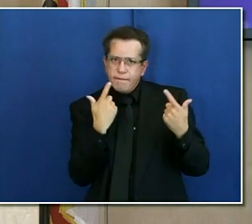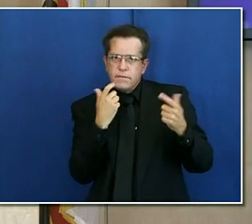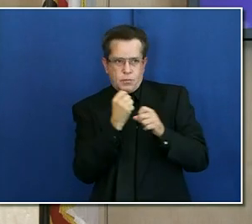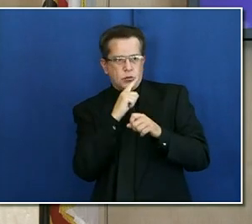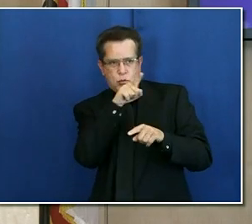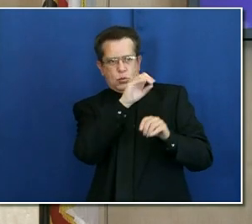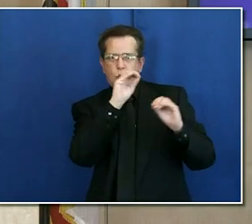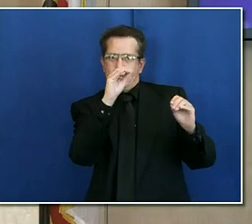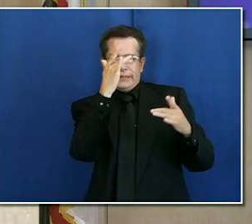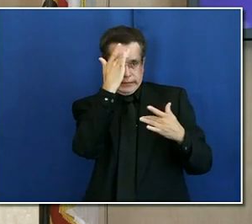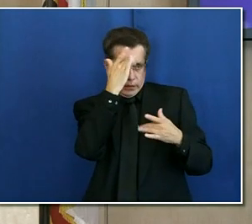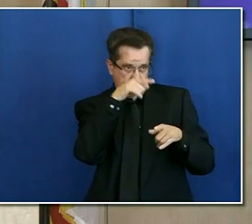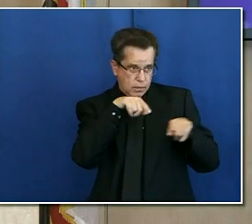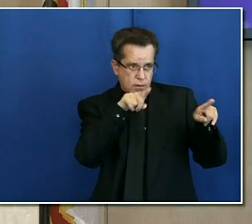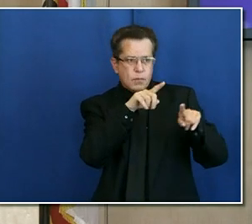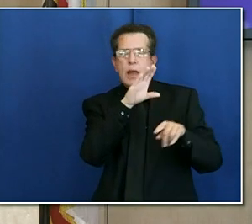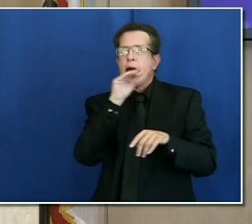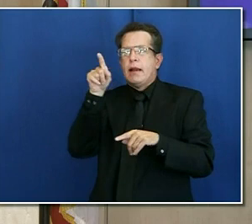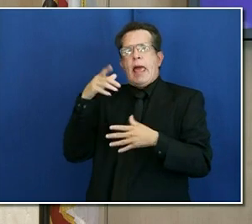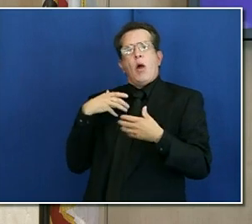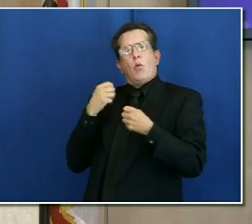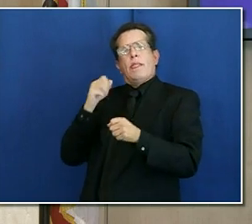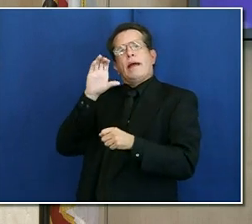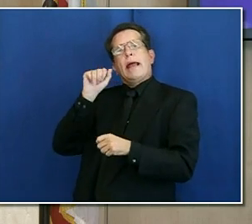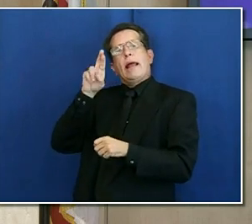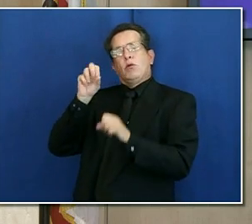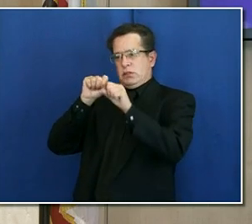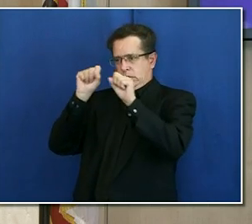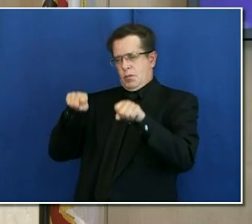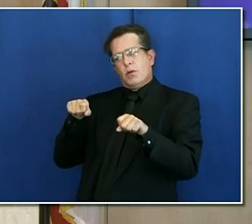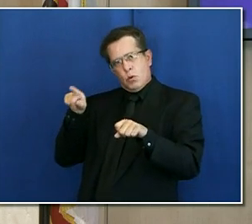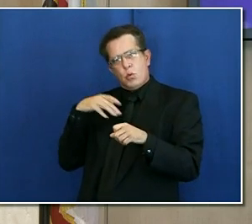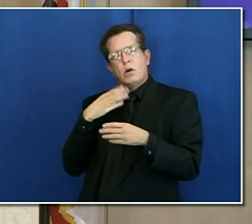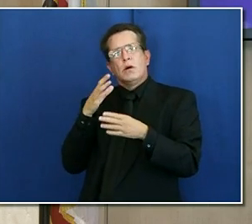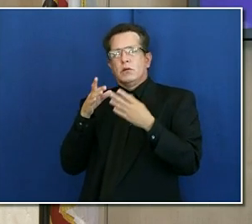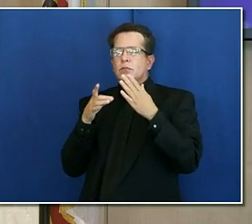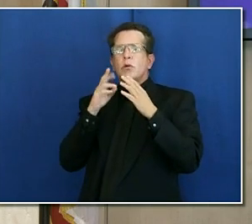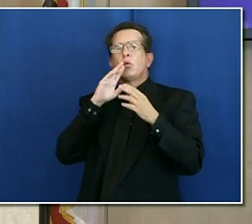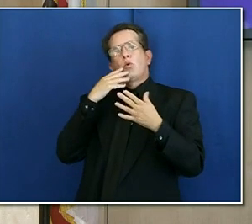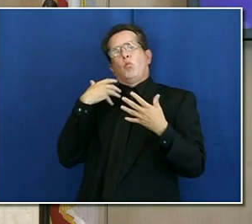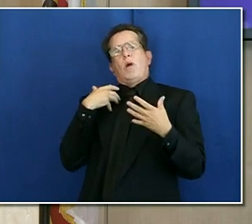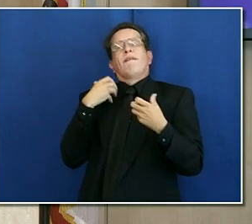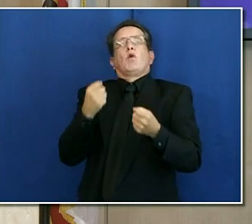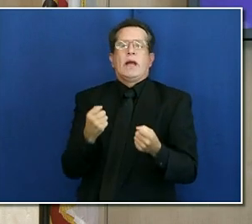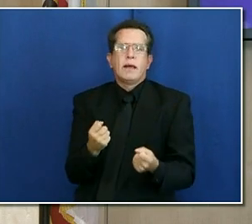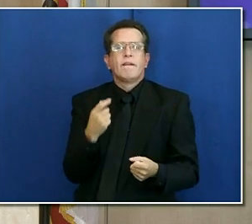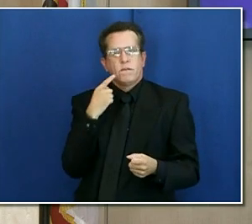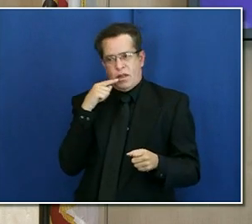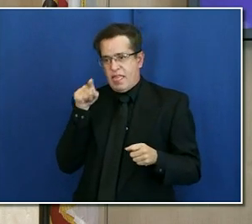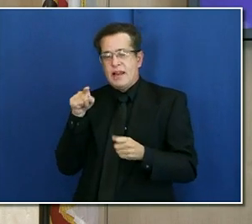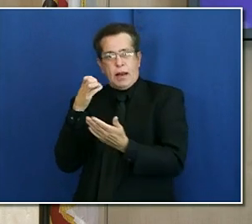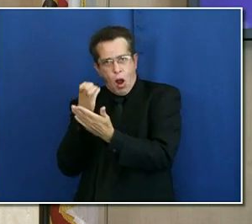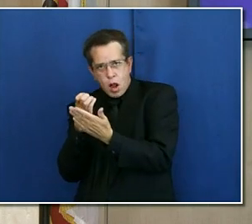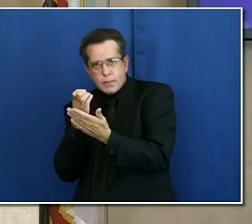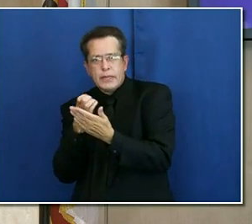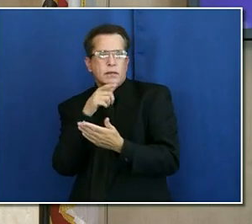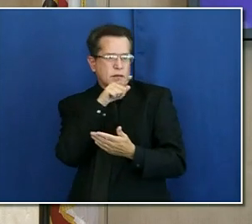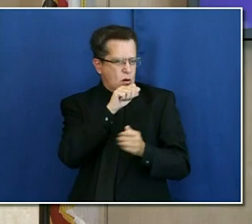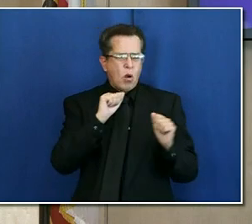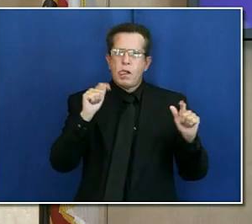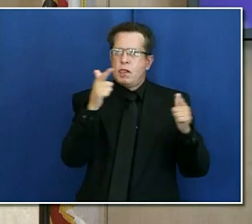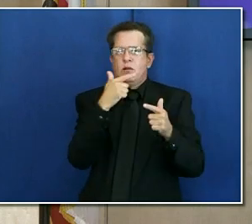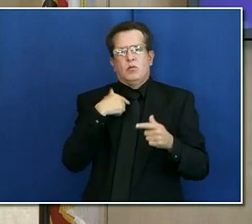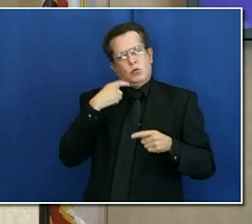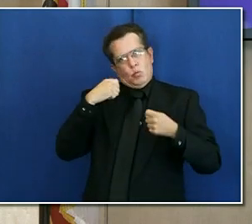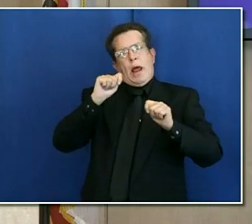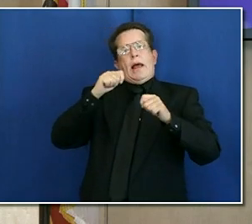the sustainability of our healthcare system, and we want to have a smooth economic recovery. And so we're taking a number of actions, as many things as we can